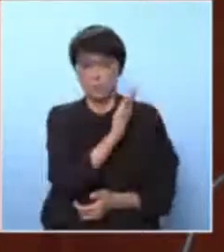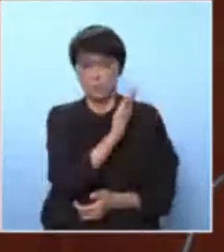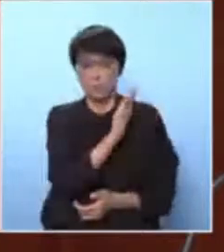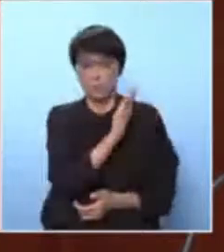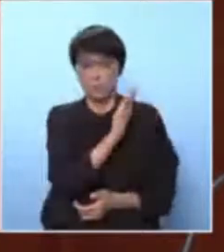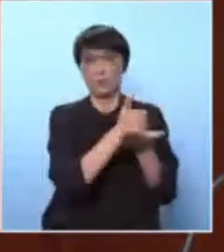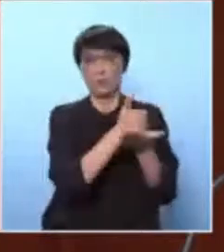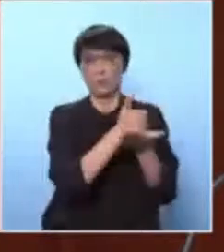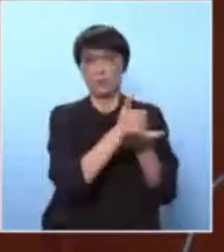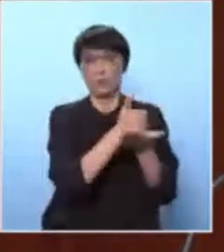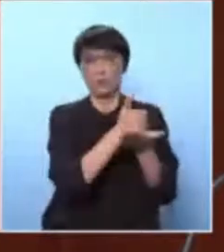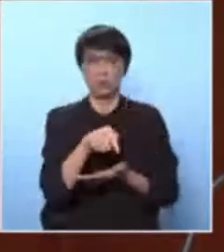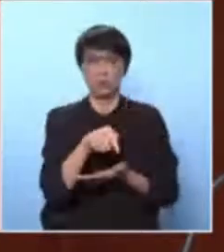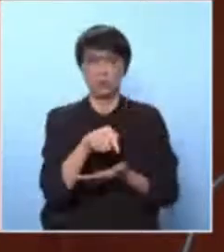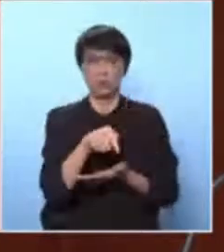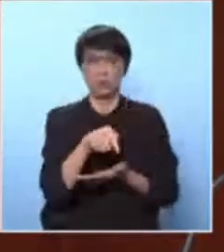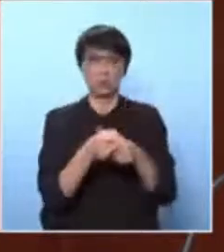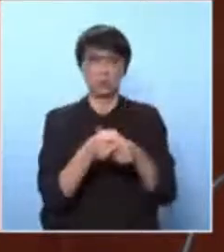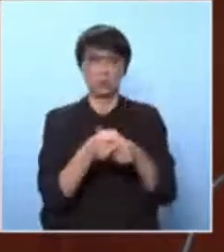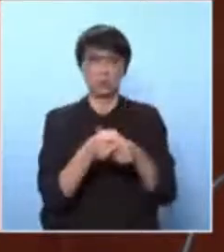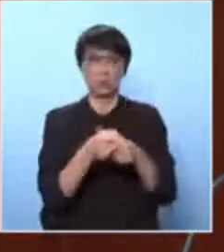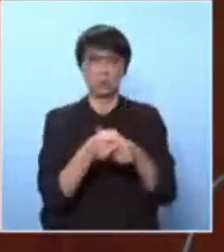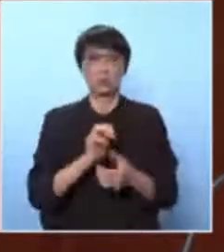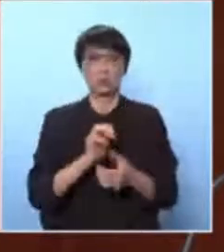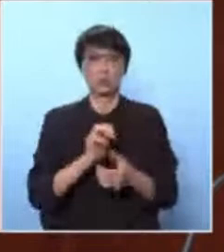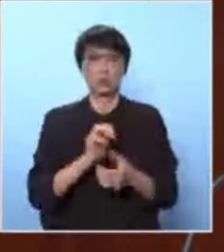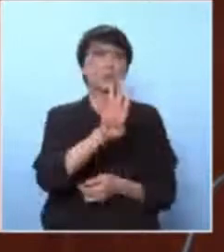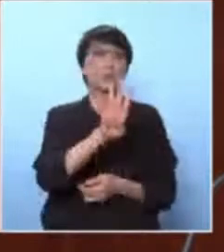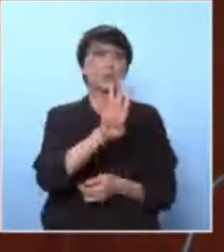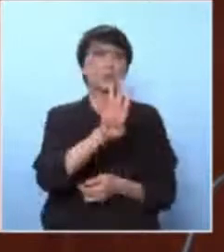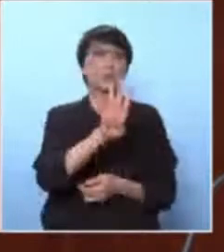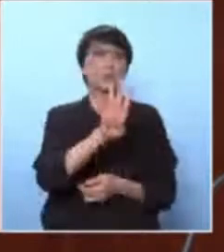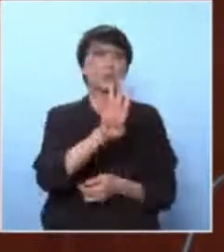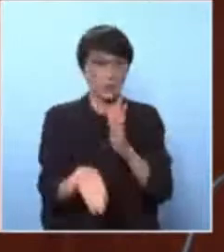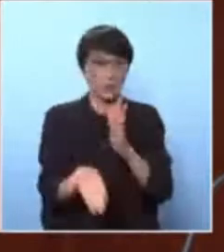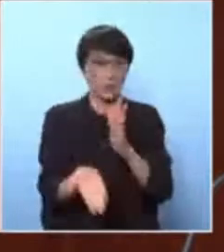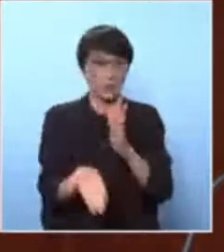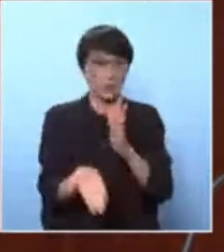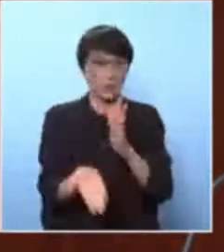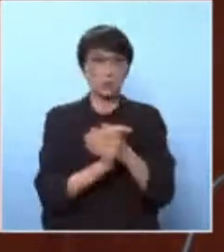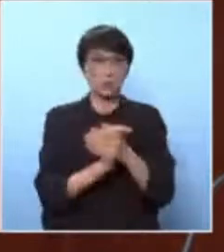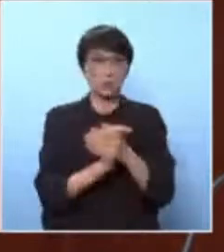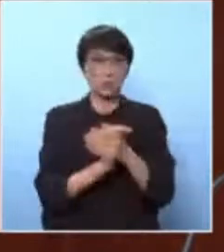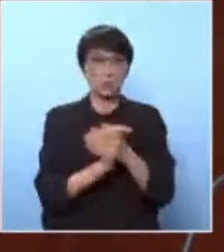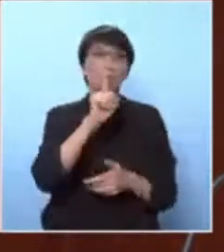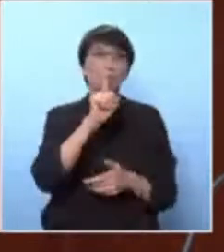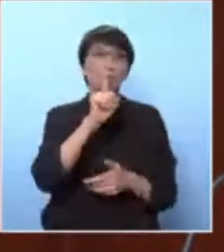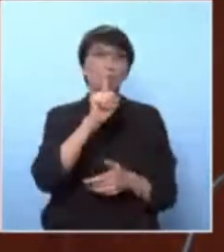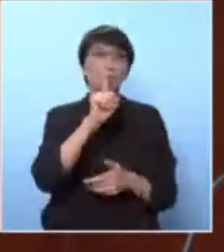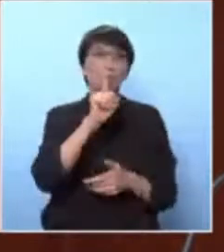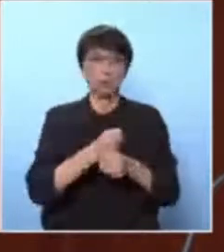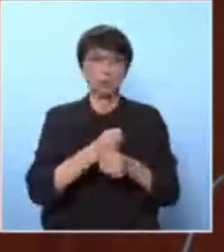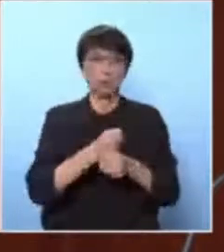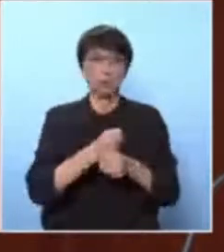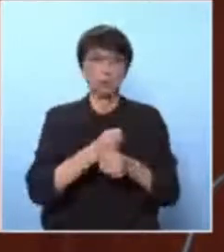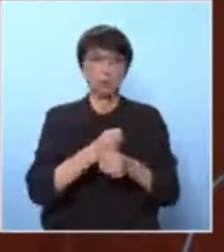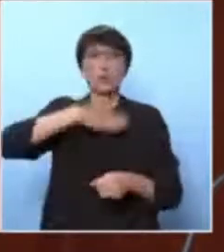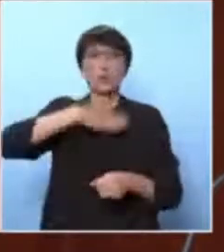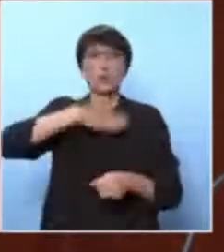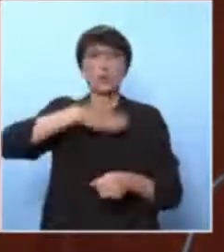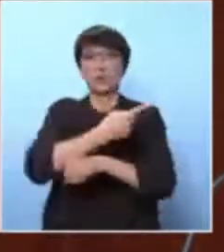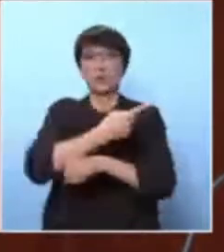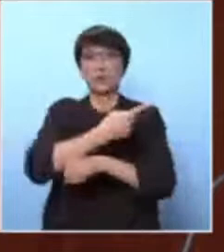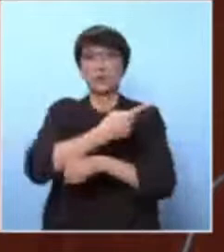an employee is entitled to comprehensive employment benefits only if he or she is employed by the same employer for 4 weeks or more and has worked